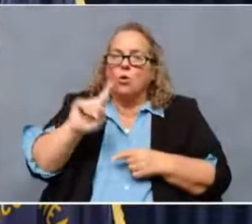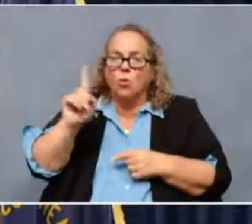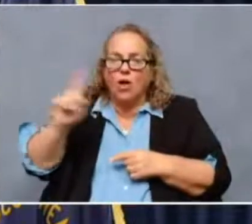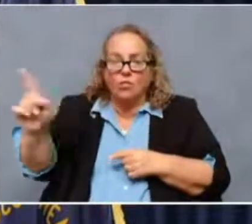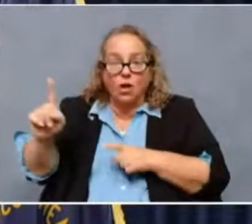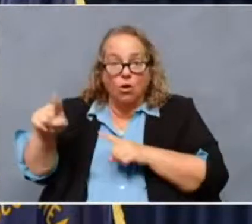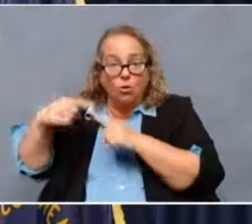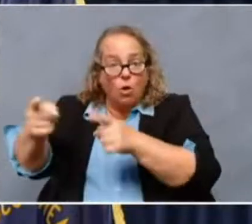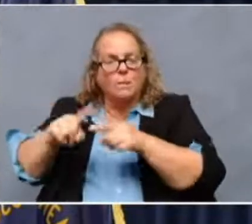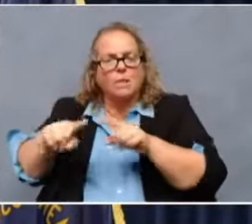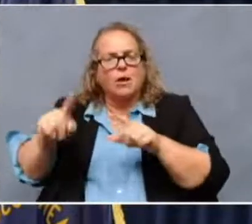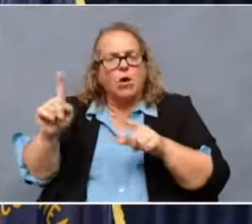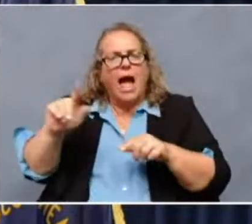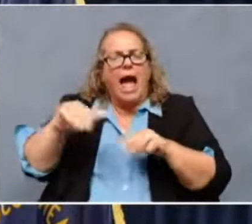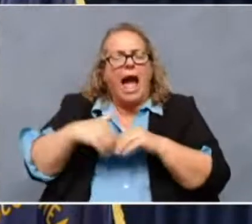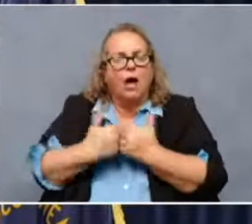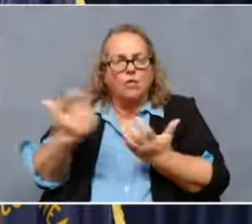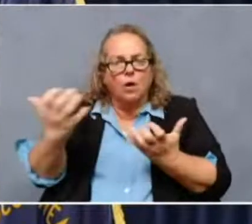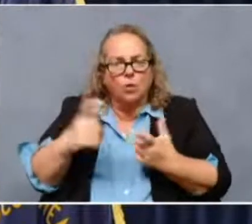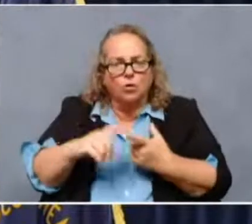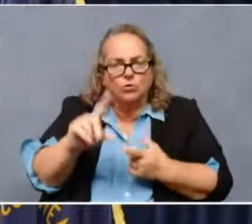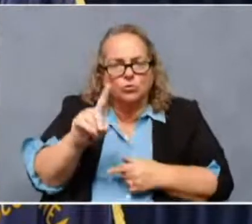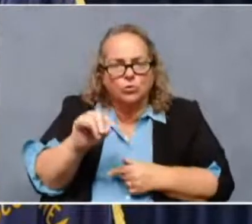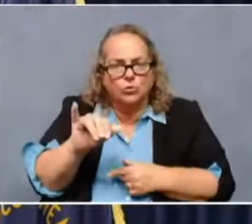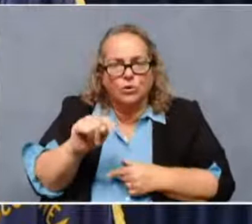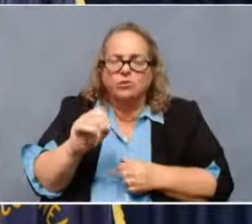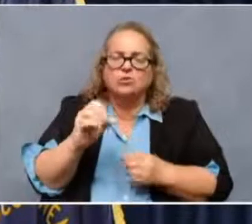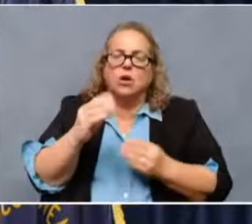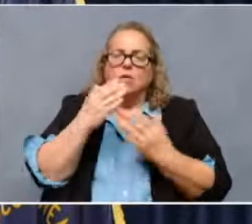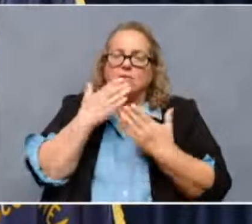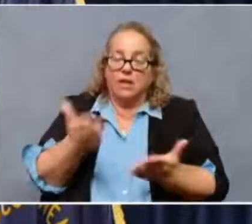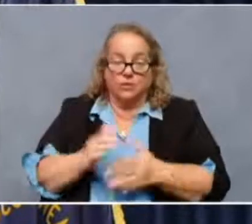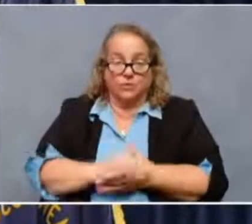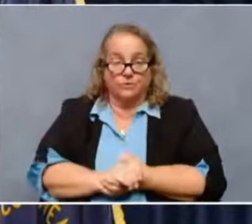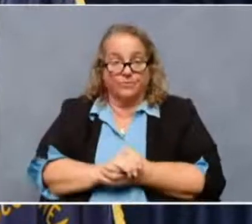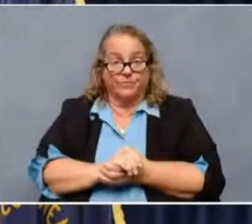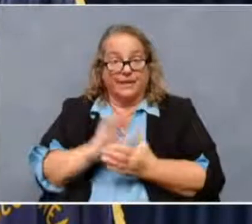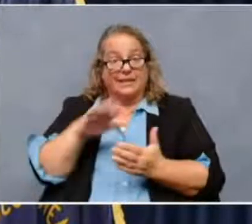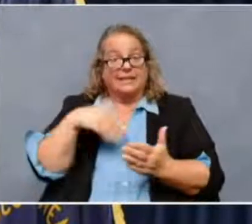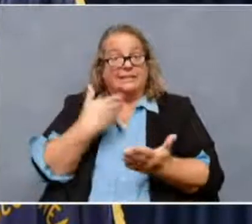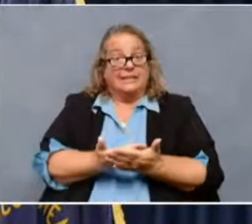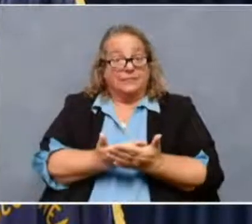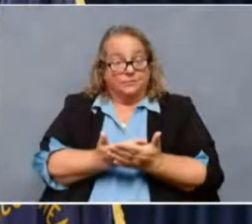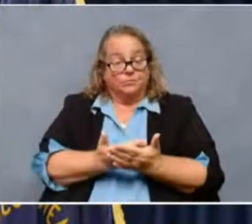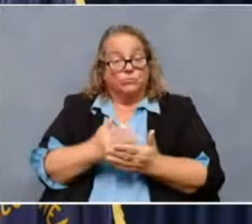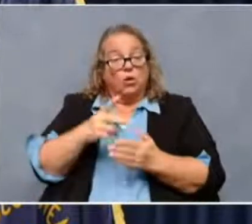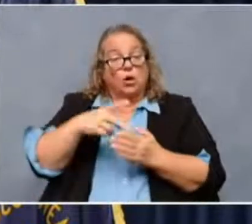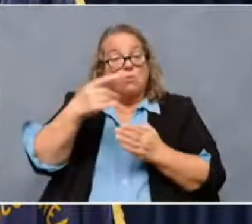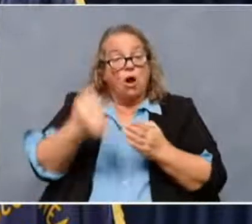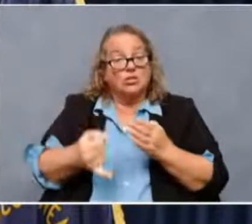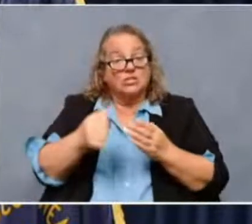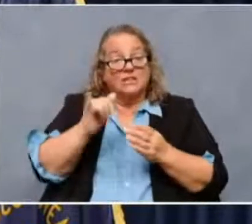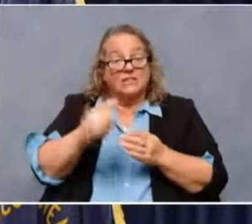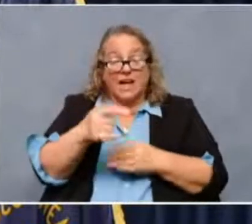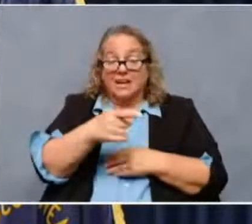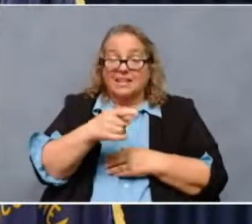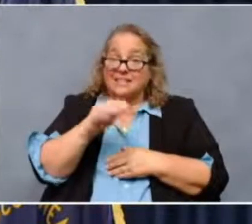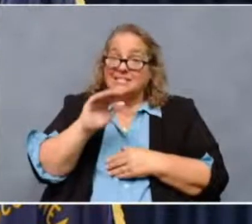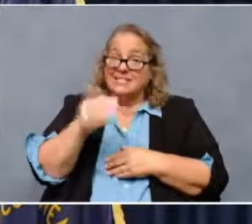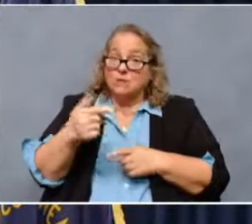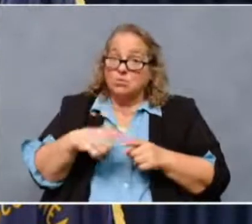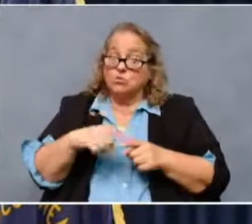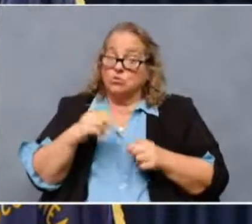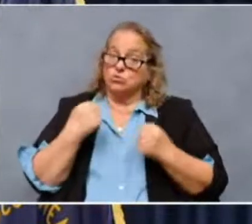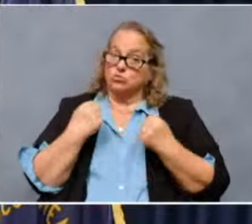to do it. So thank you. Next up is a project that manages to stand out even at a time when we've